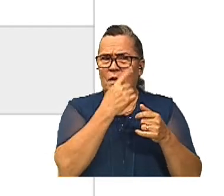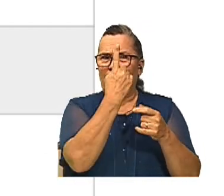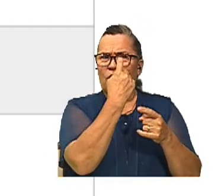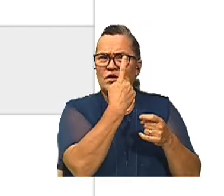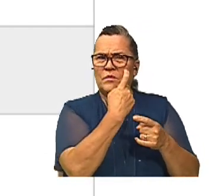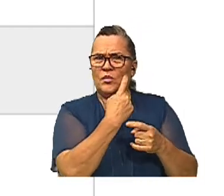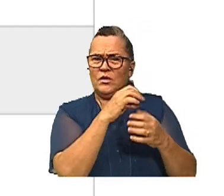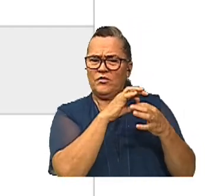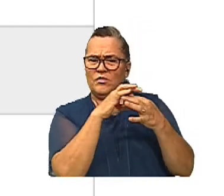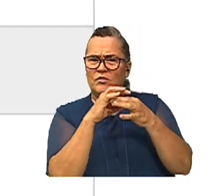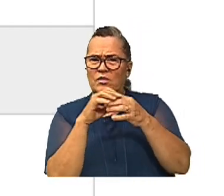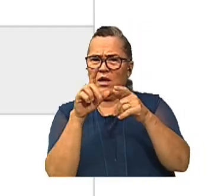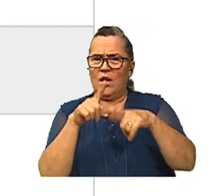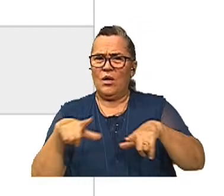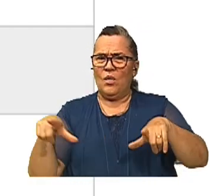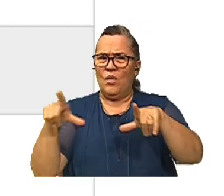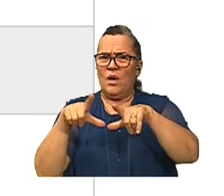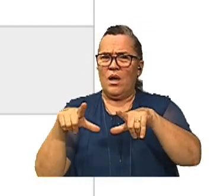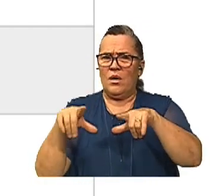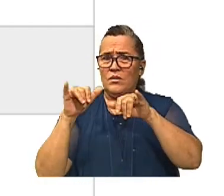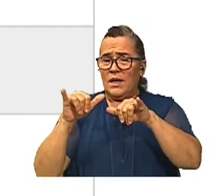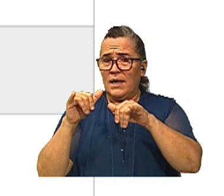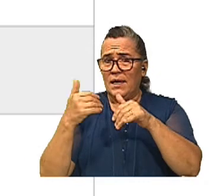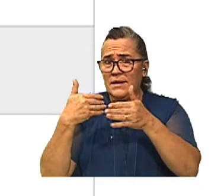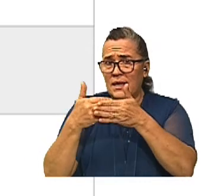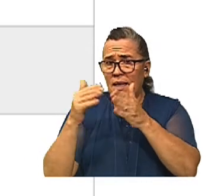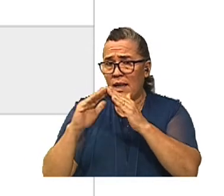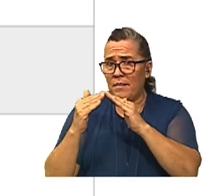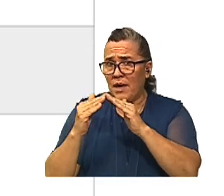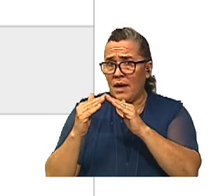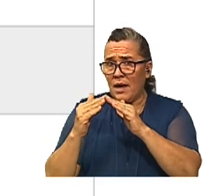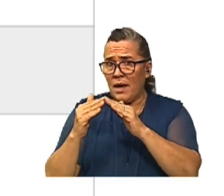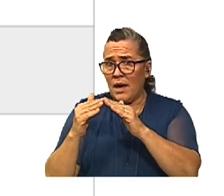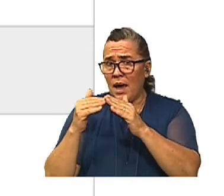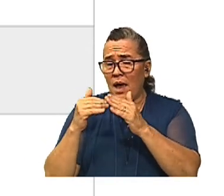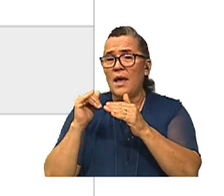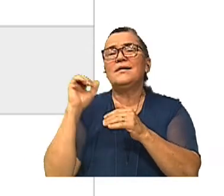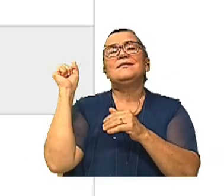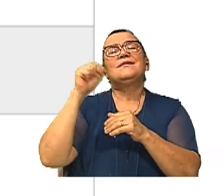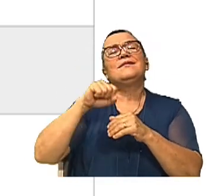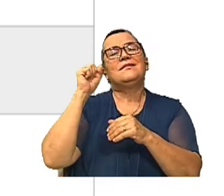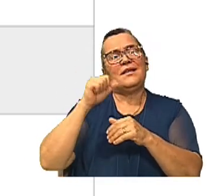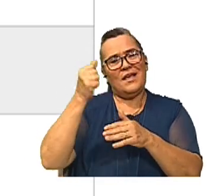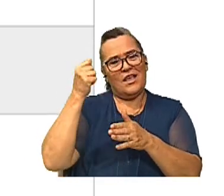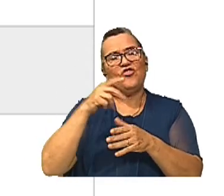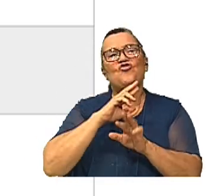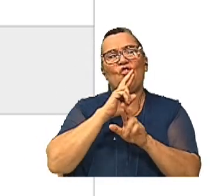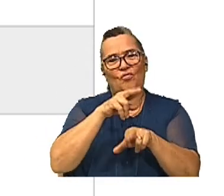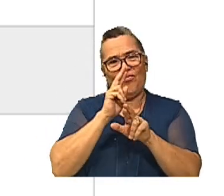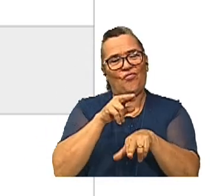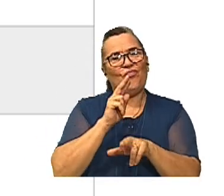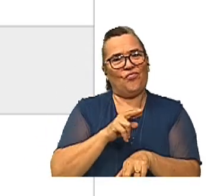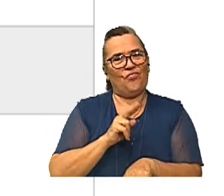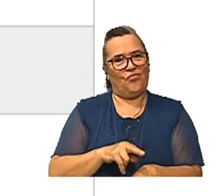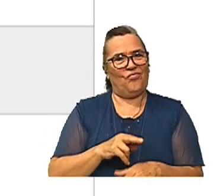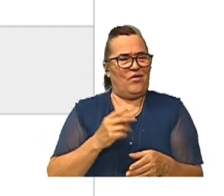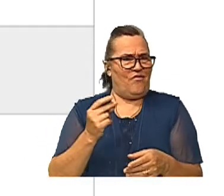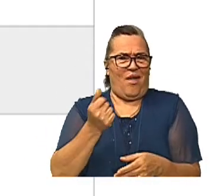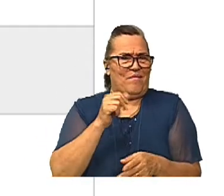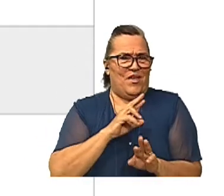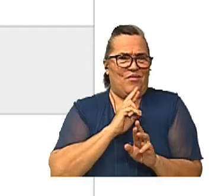to places near my town. Of course, we answered the questions in a right